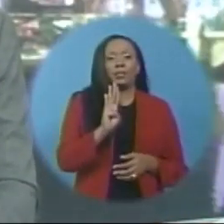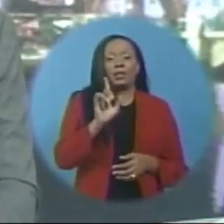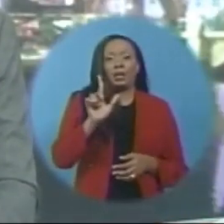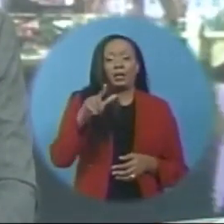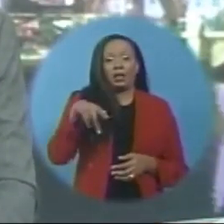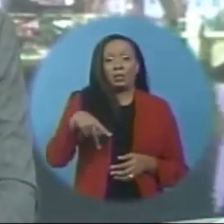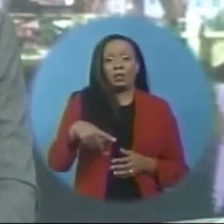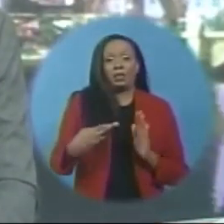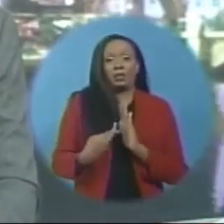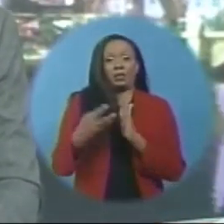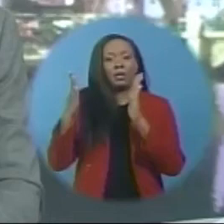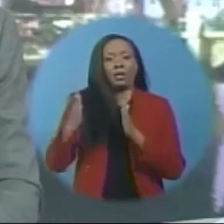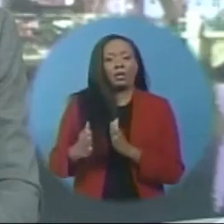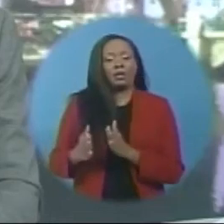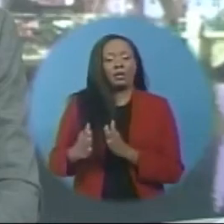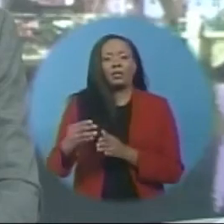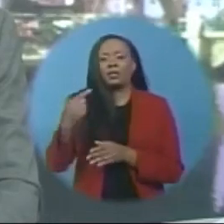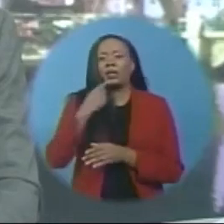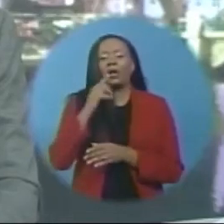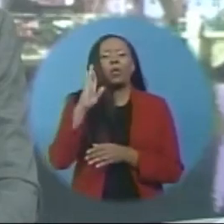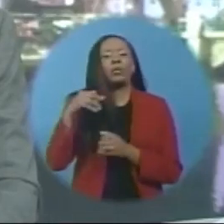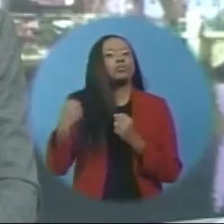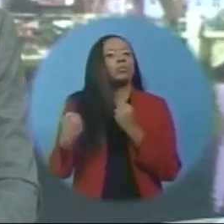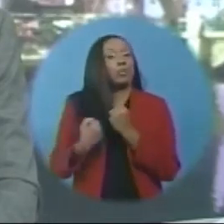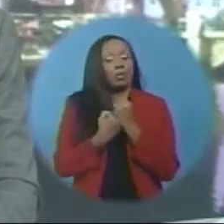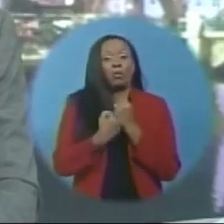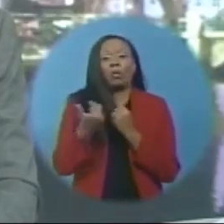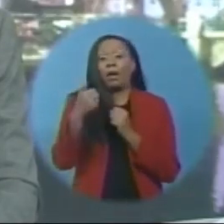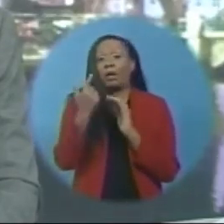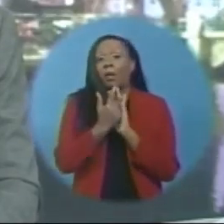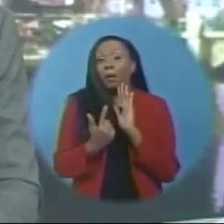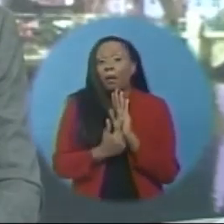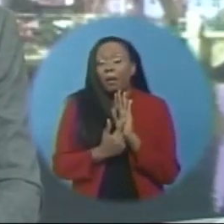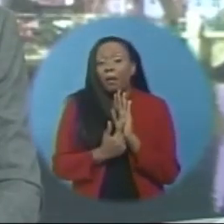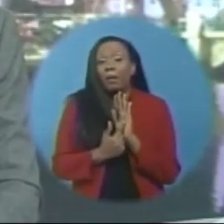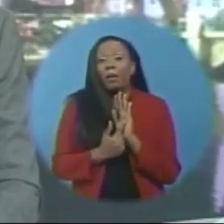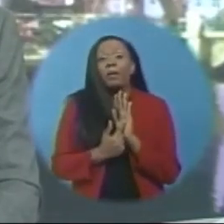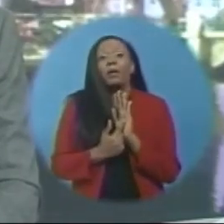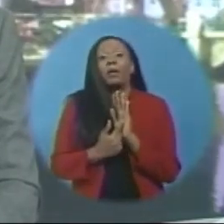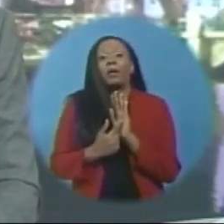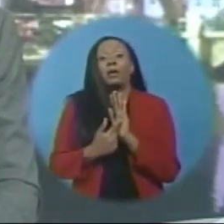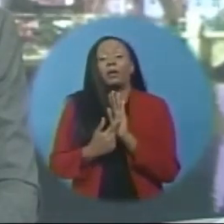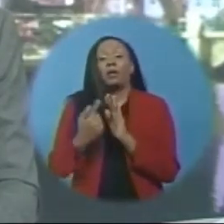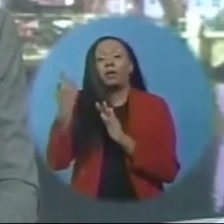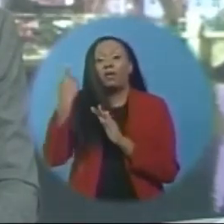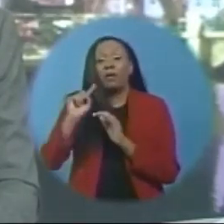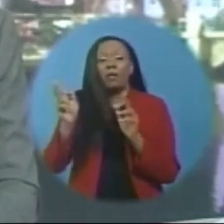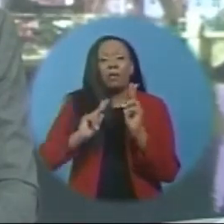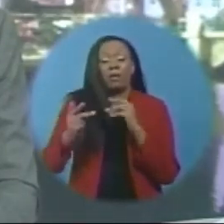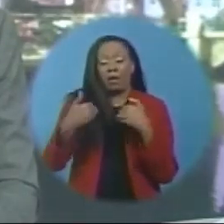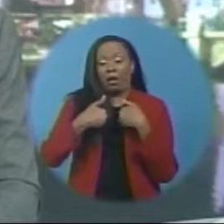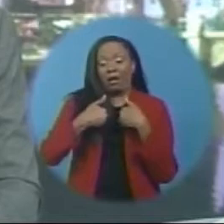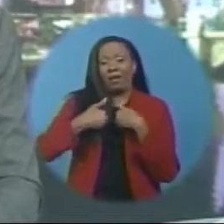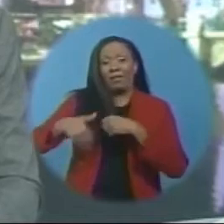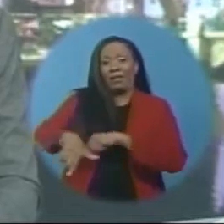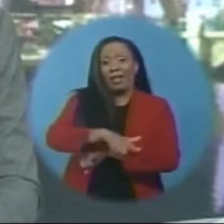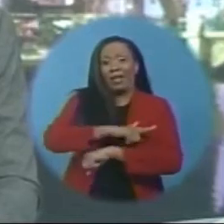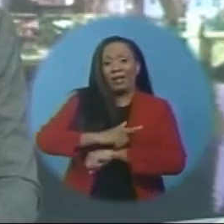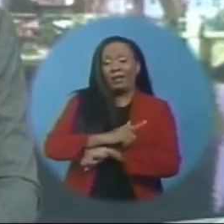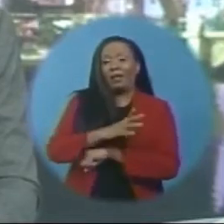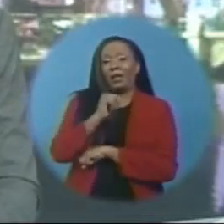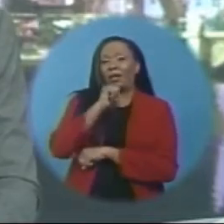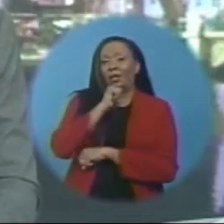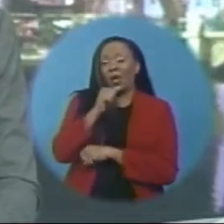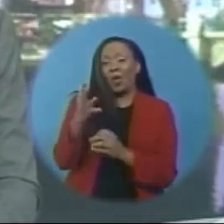is prepared to support any legislation that would force landowners to keep their properties free of bush. St.